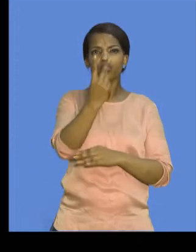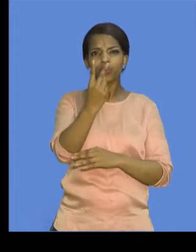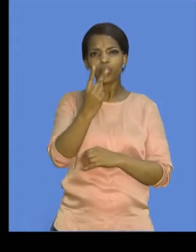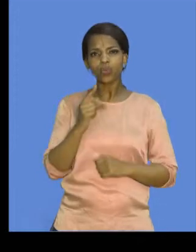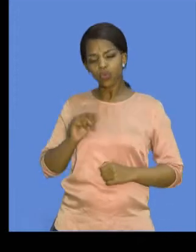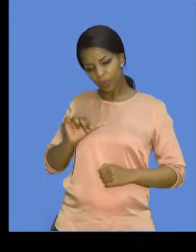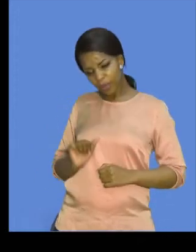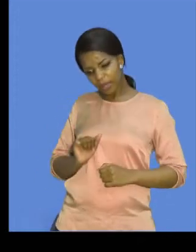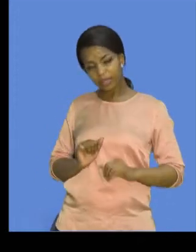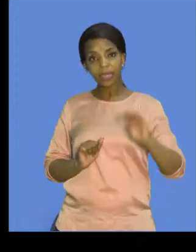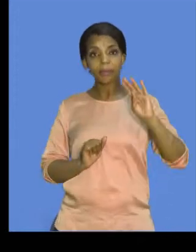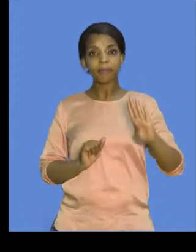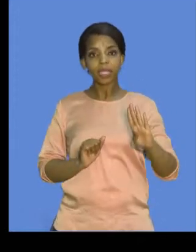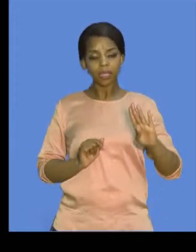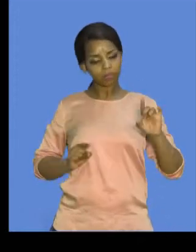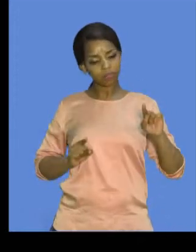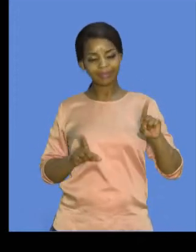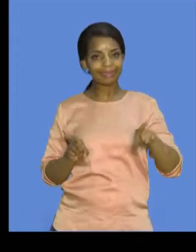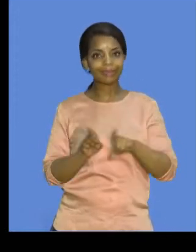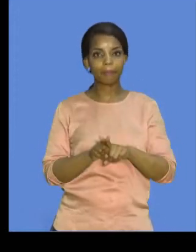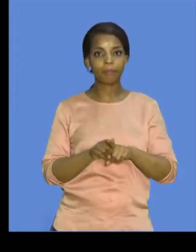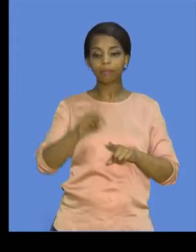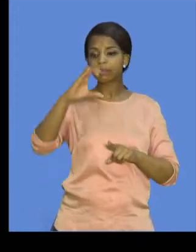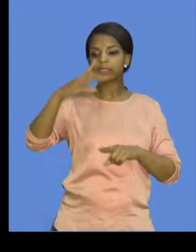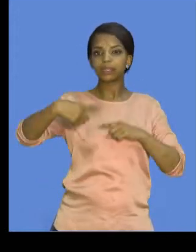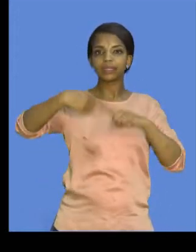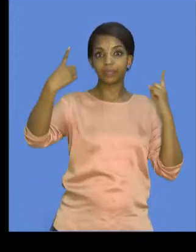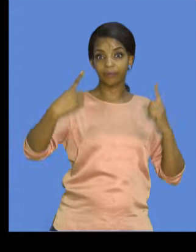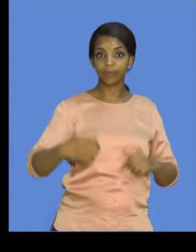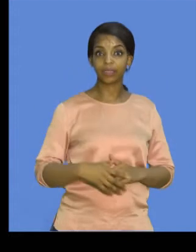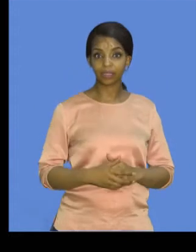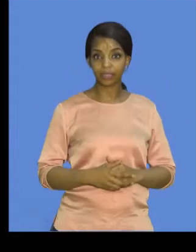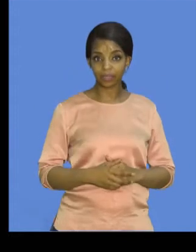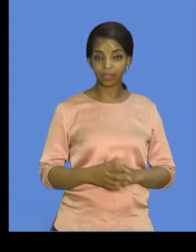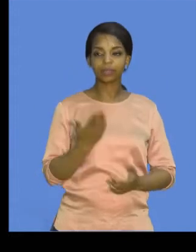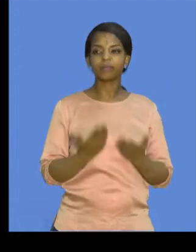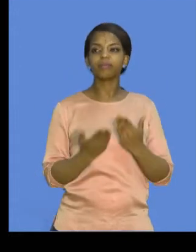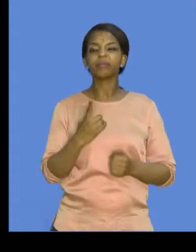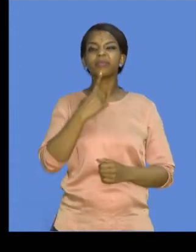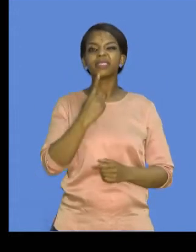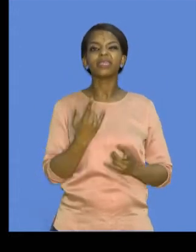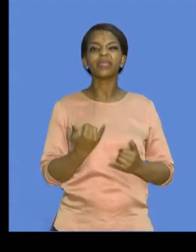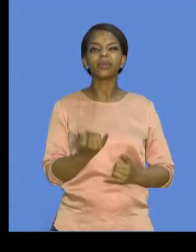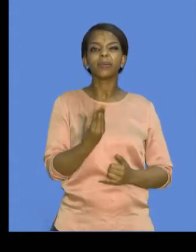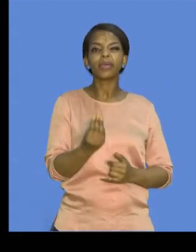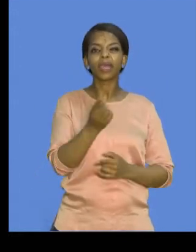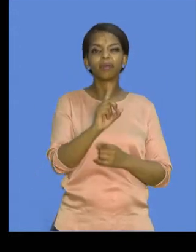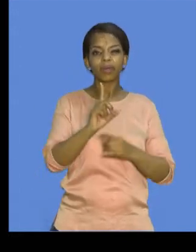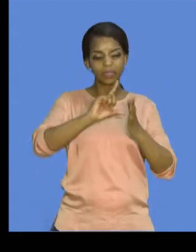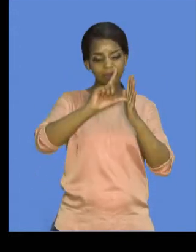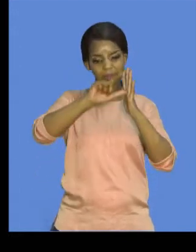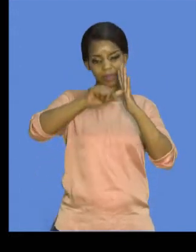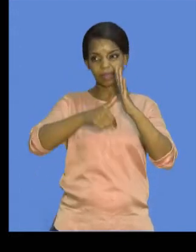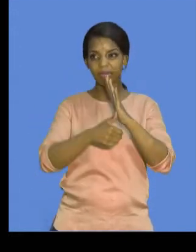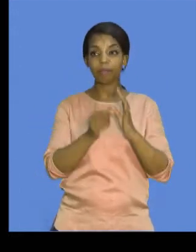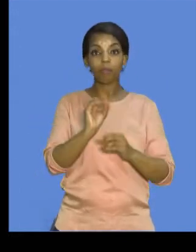exist that exert an electrostatic force on object C. So if we were to draw a vector diagram or a free body diagram, we